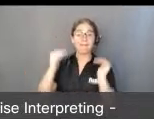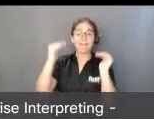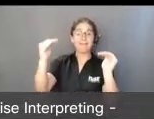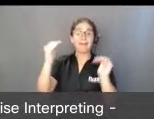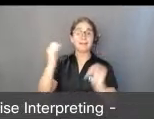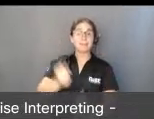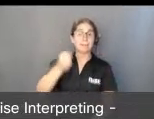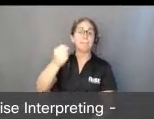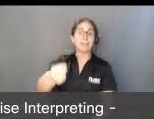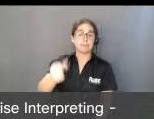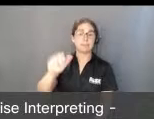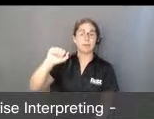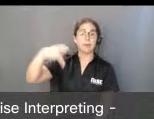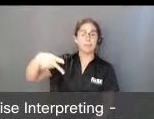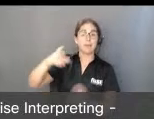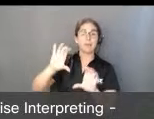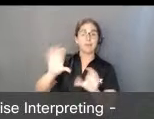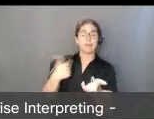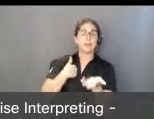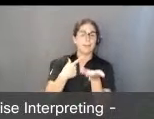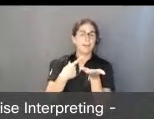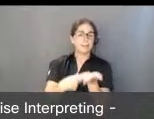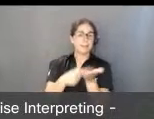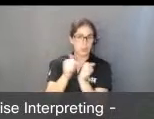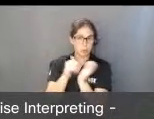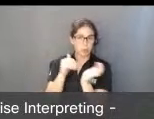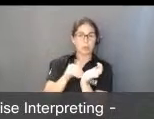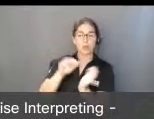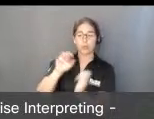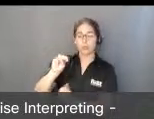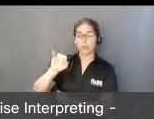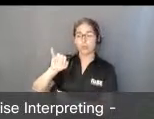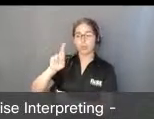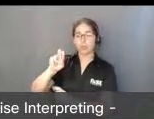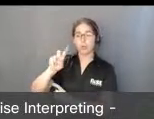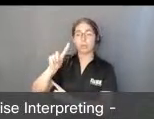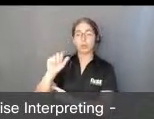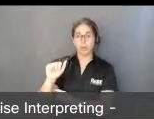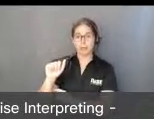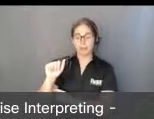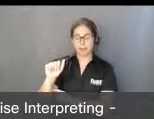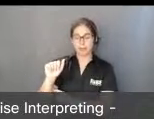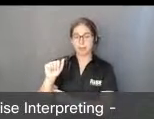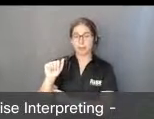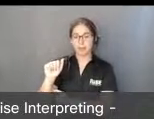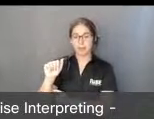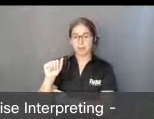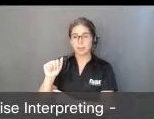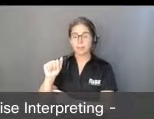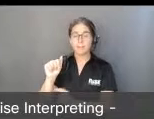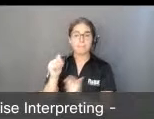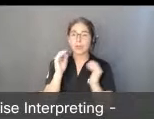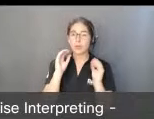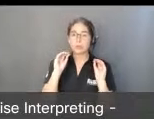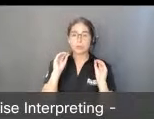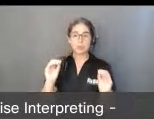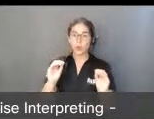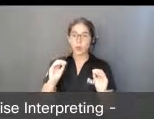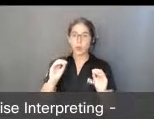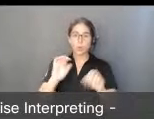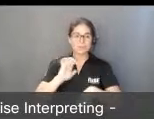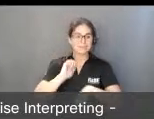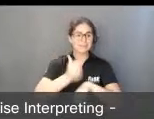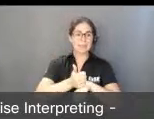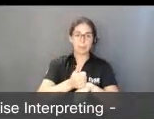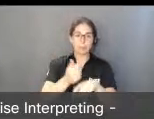I spoke with Dr. Miranda earlier today, OdysseyWare does not provide a format for advanced